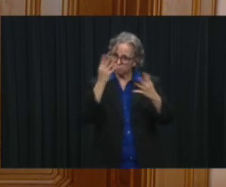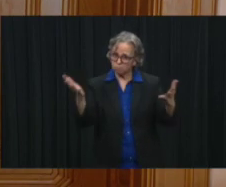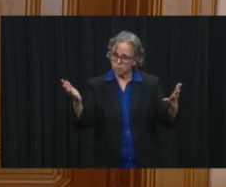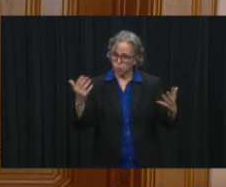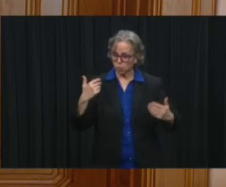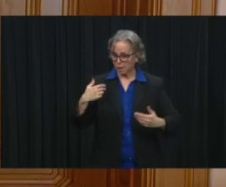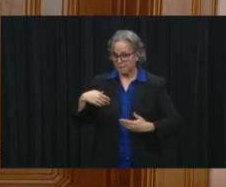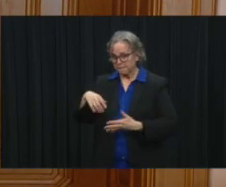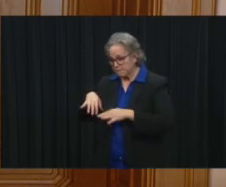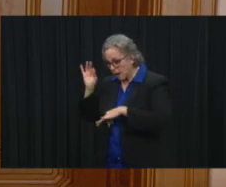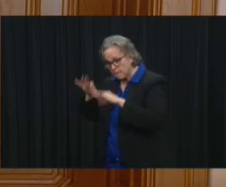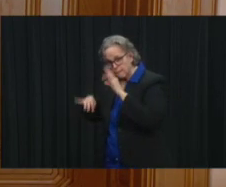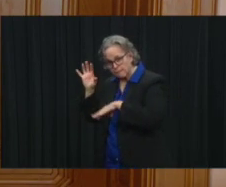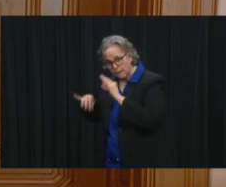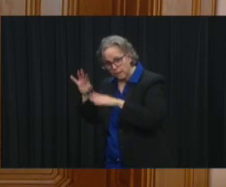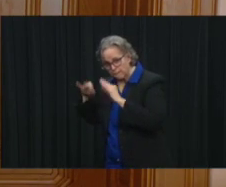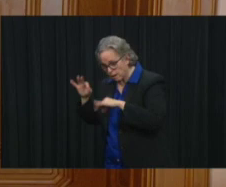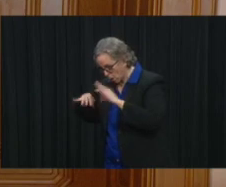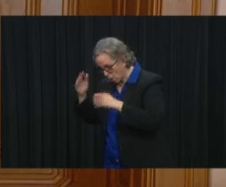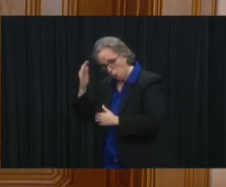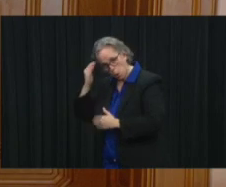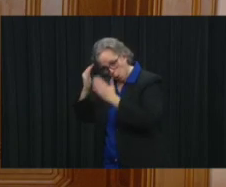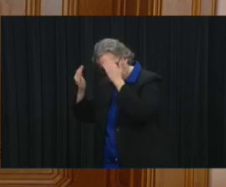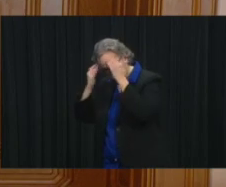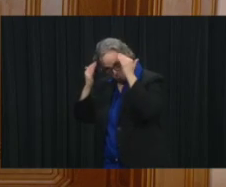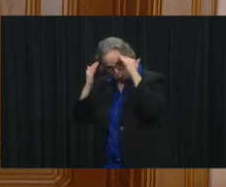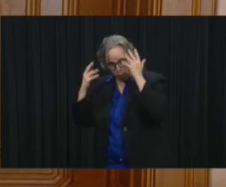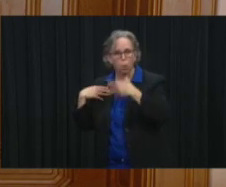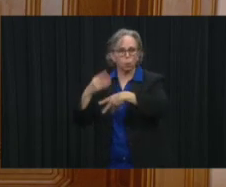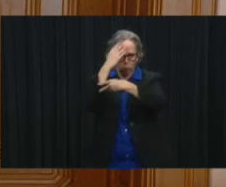it. And today we continue that.